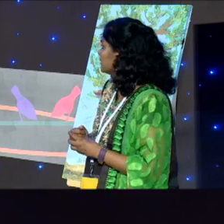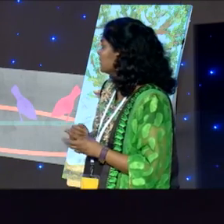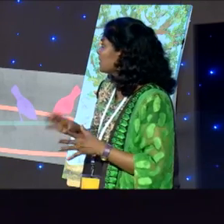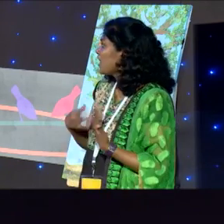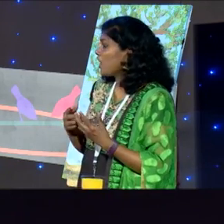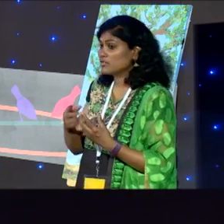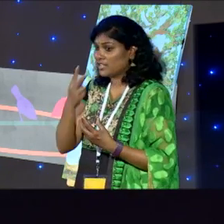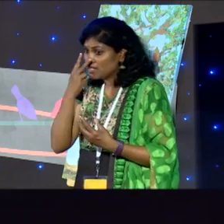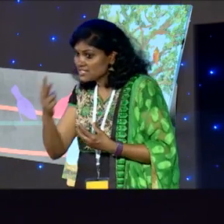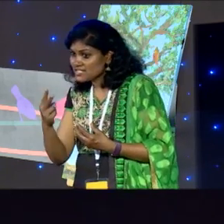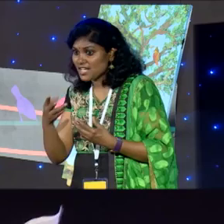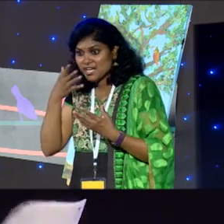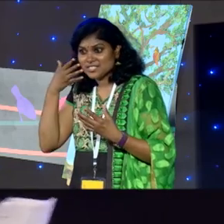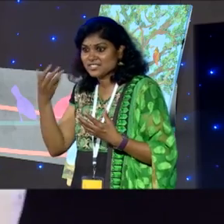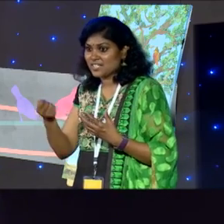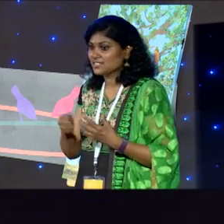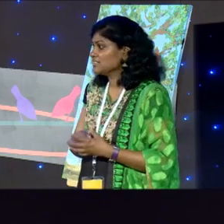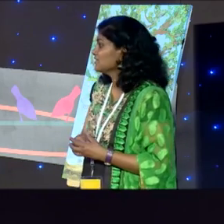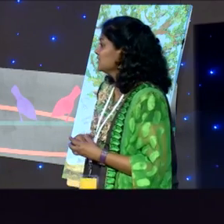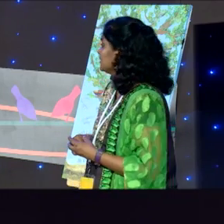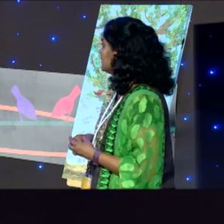does it save the tiger? But the thing is that